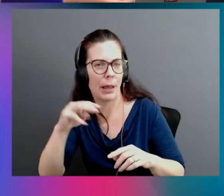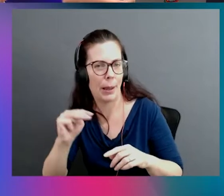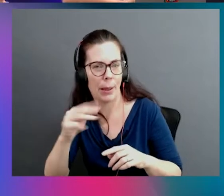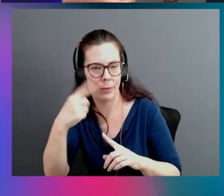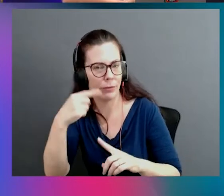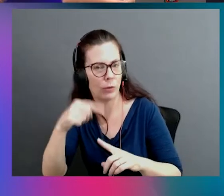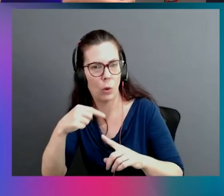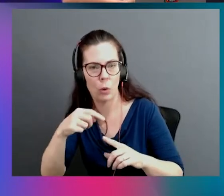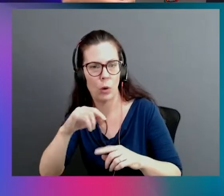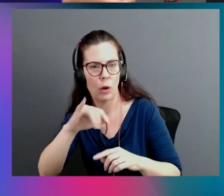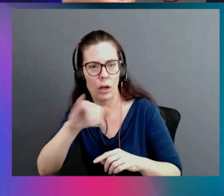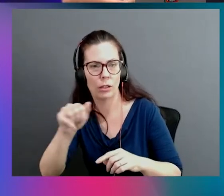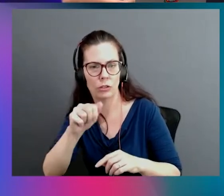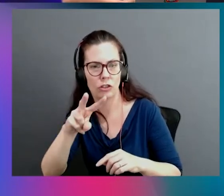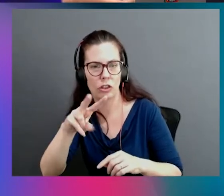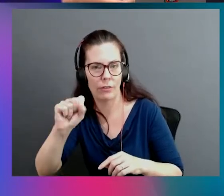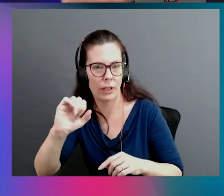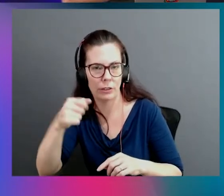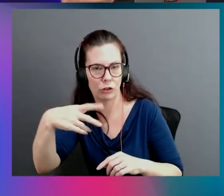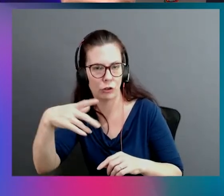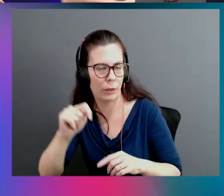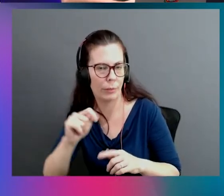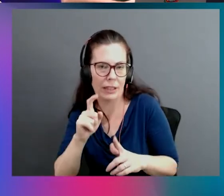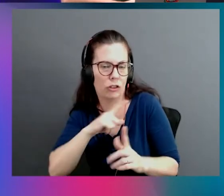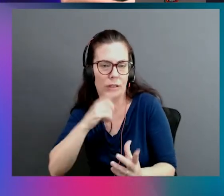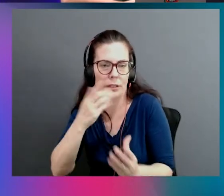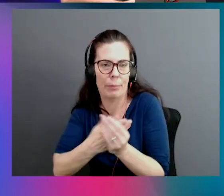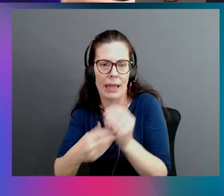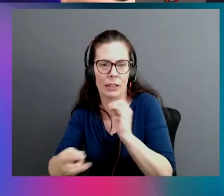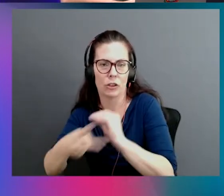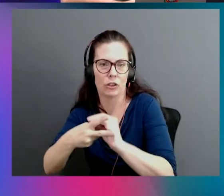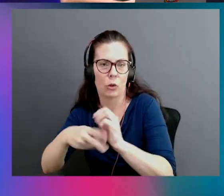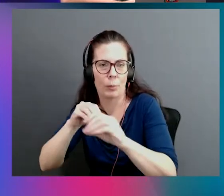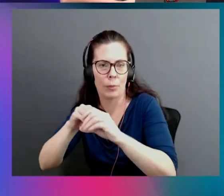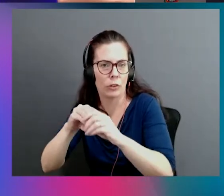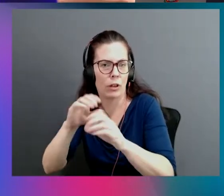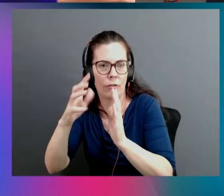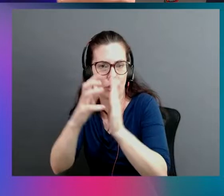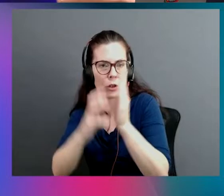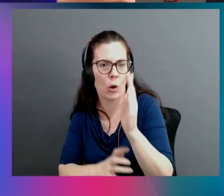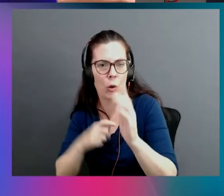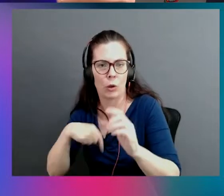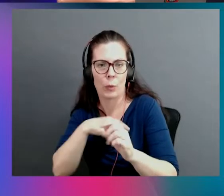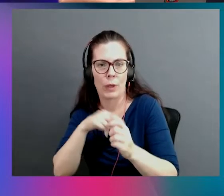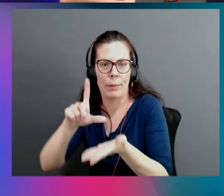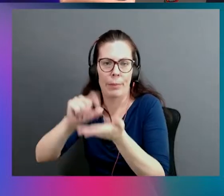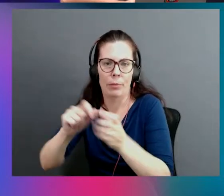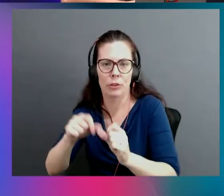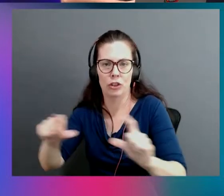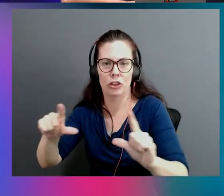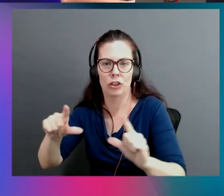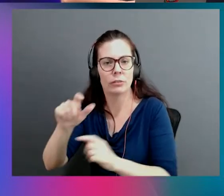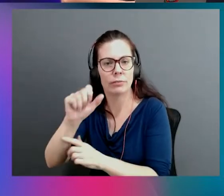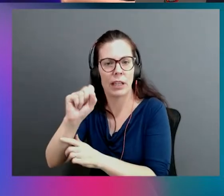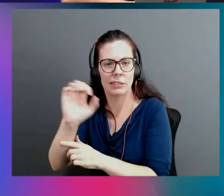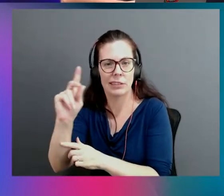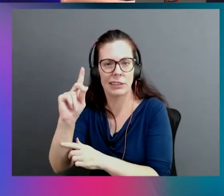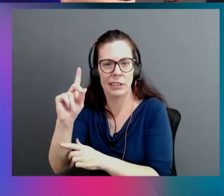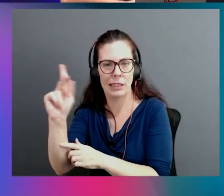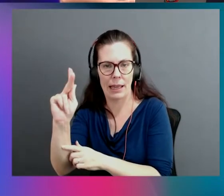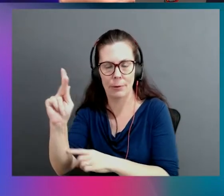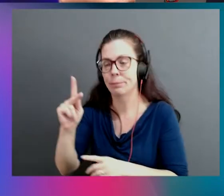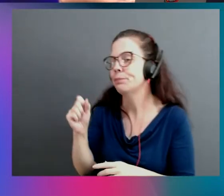repository of code, and that's where we publish our SDK. Exactly. So I've got Poly and S3 here. If we keep going